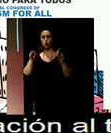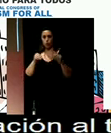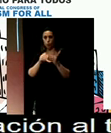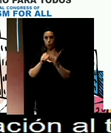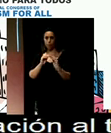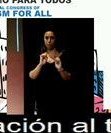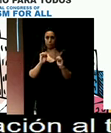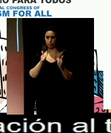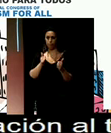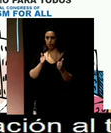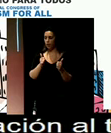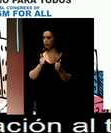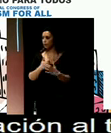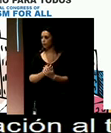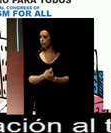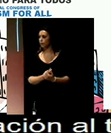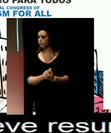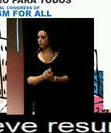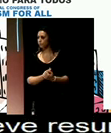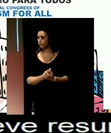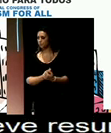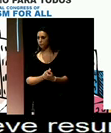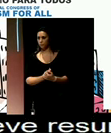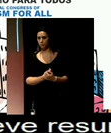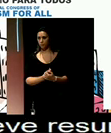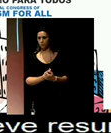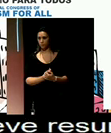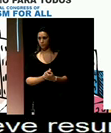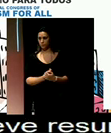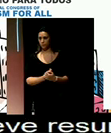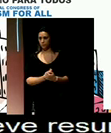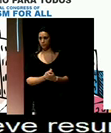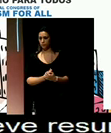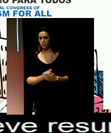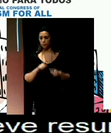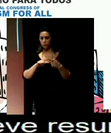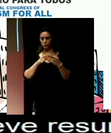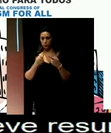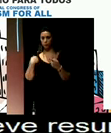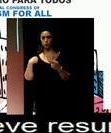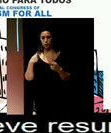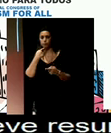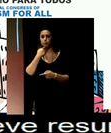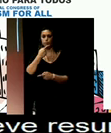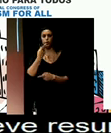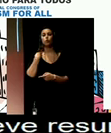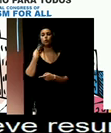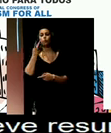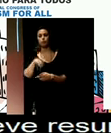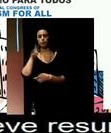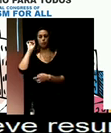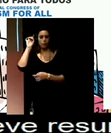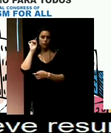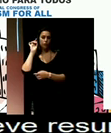I am an academic, so I will start by some concepts, passing